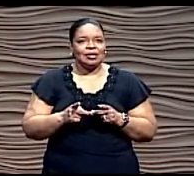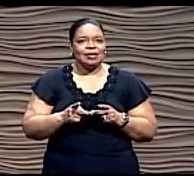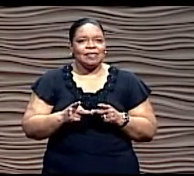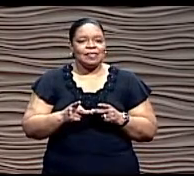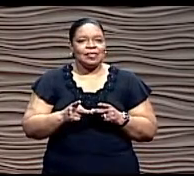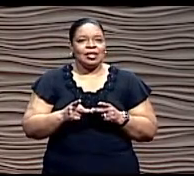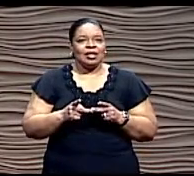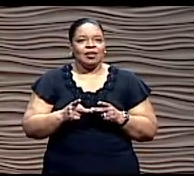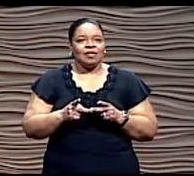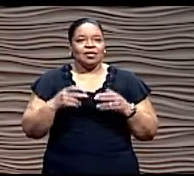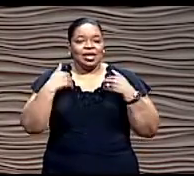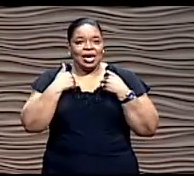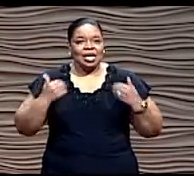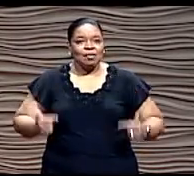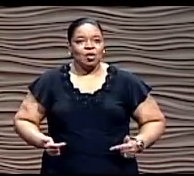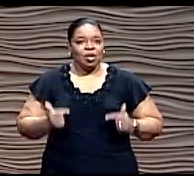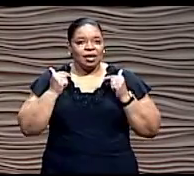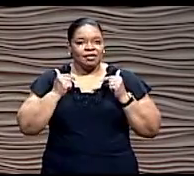the wildlife.